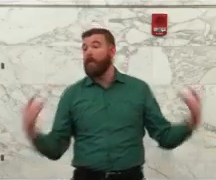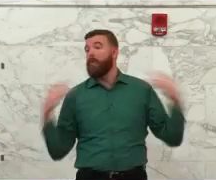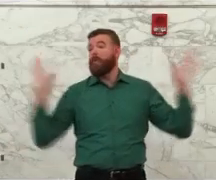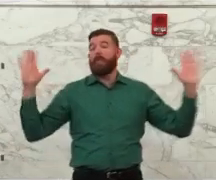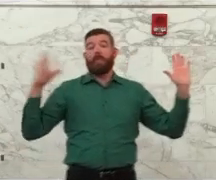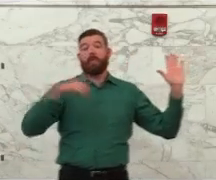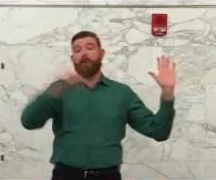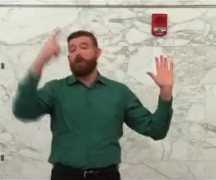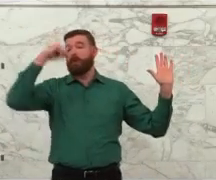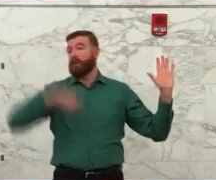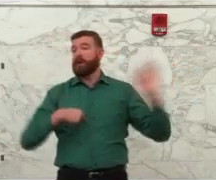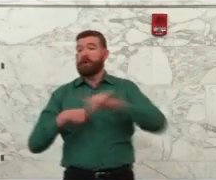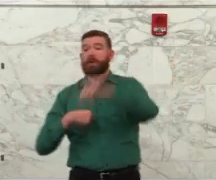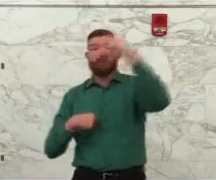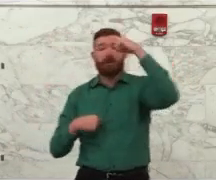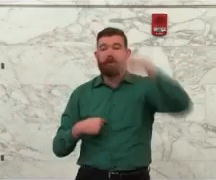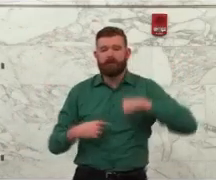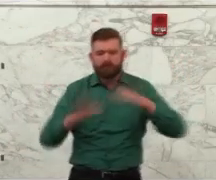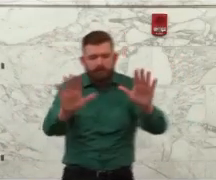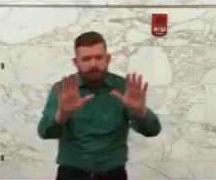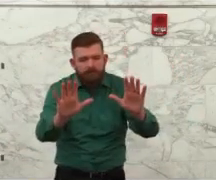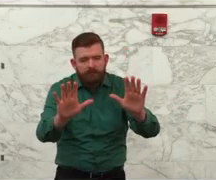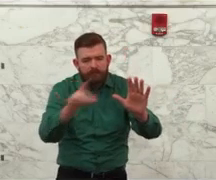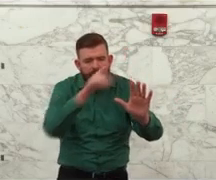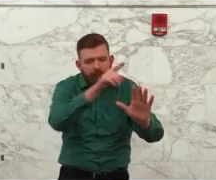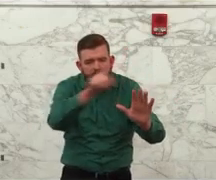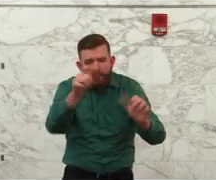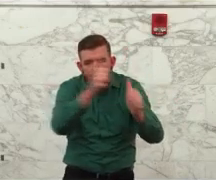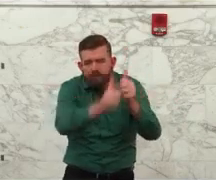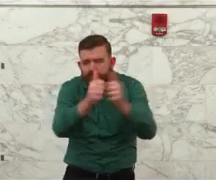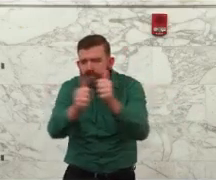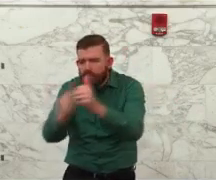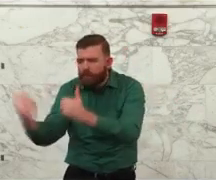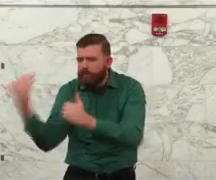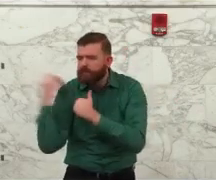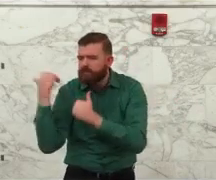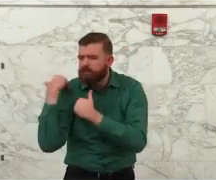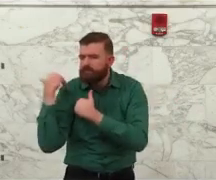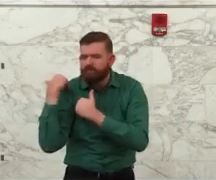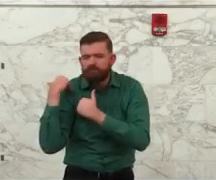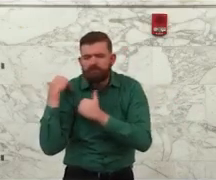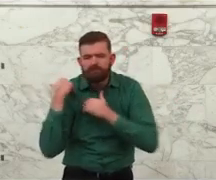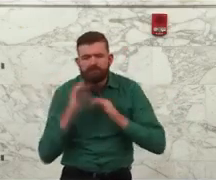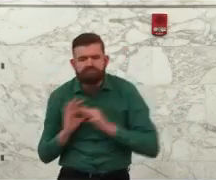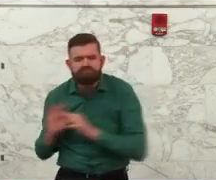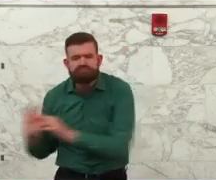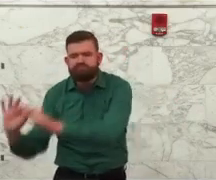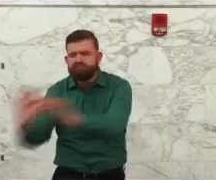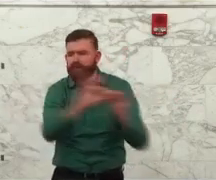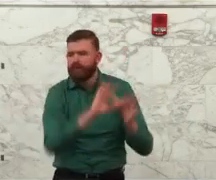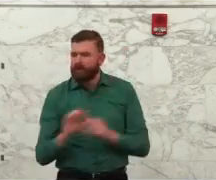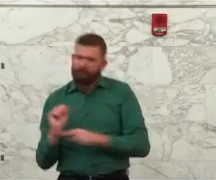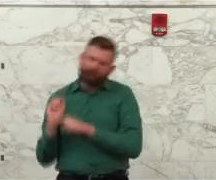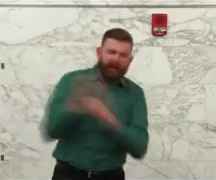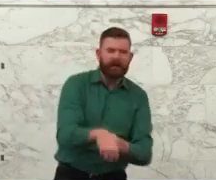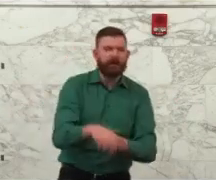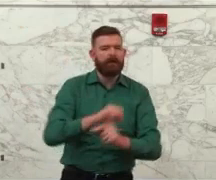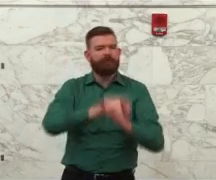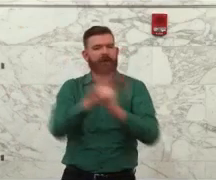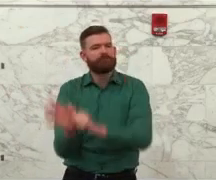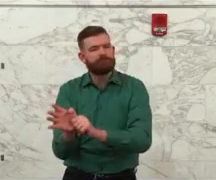immune from coronavirus. Winning this battle and getting life back to normal, even if we are looking at a so-called new